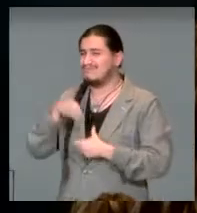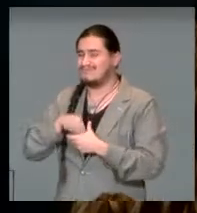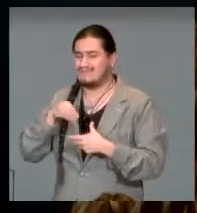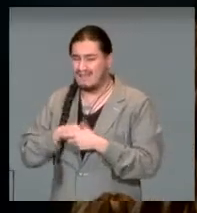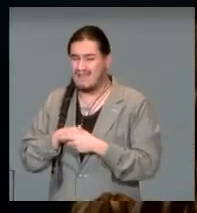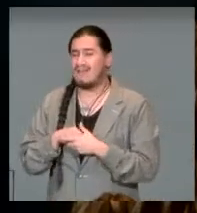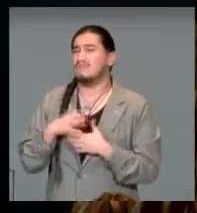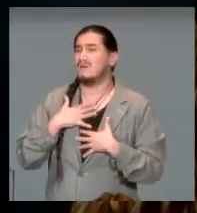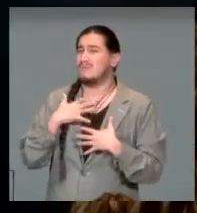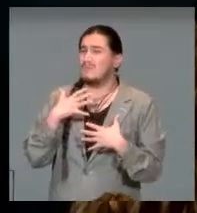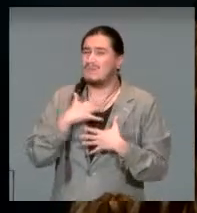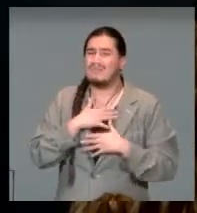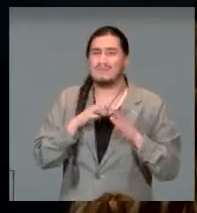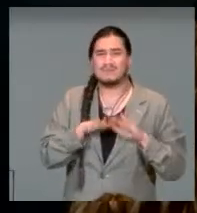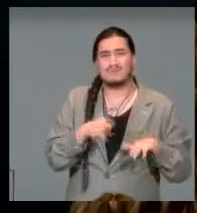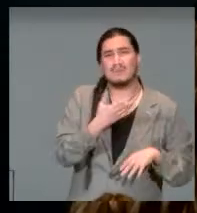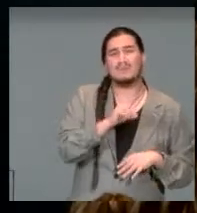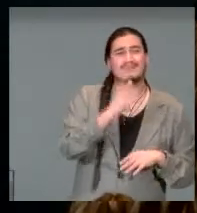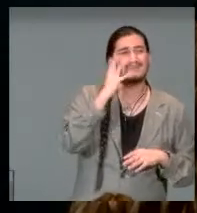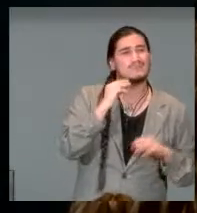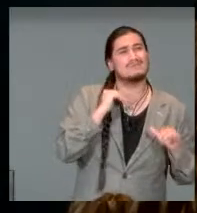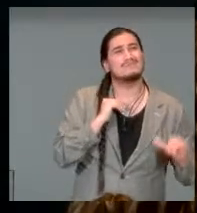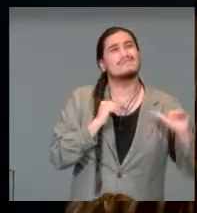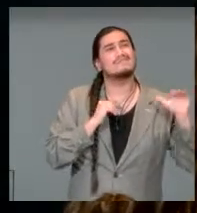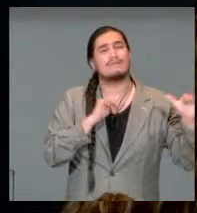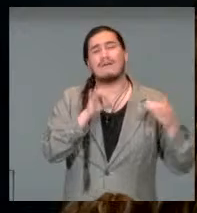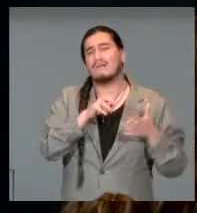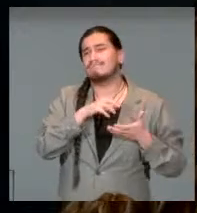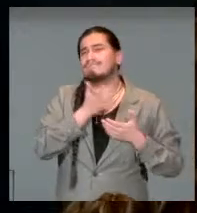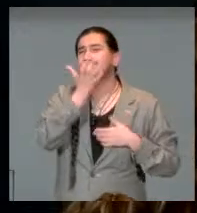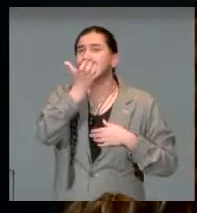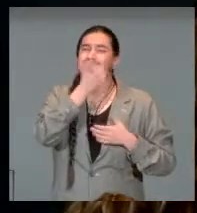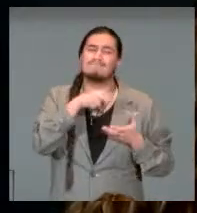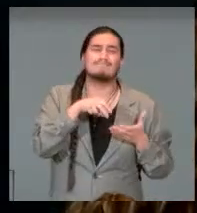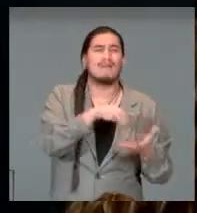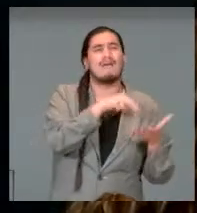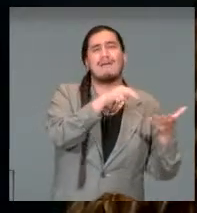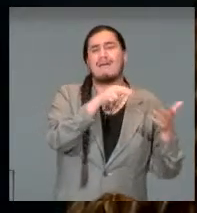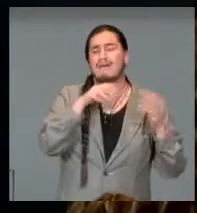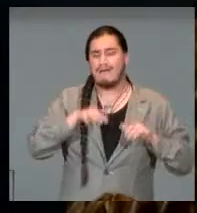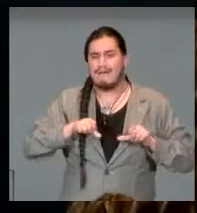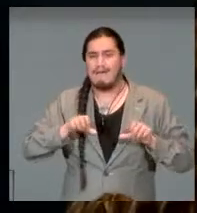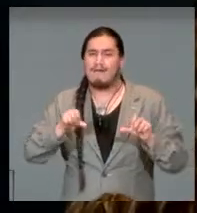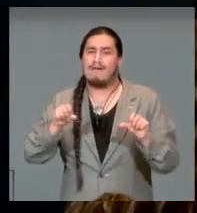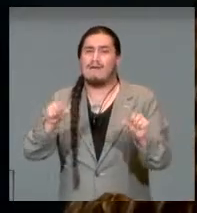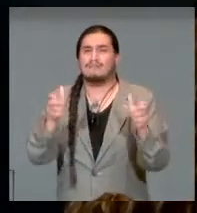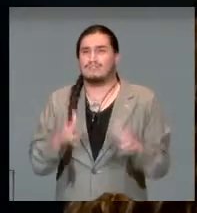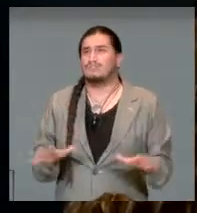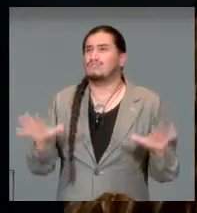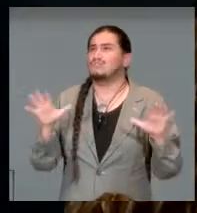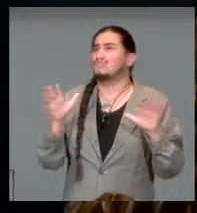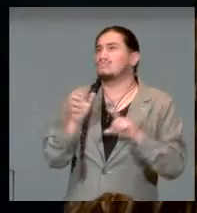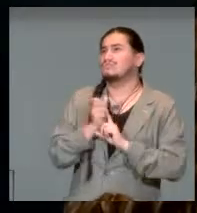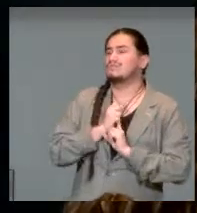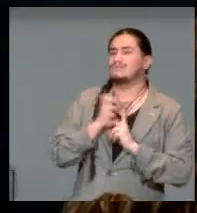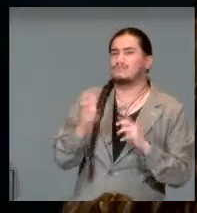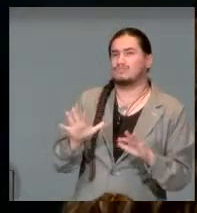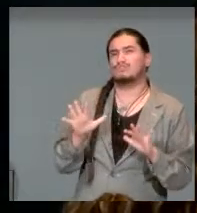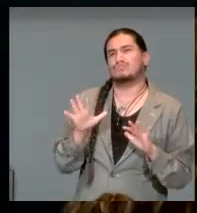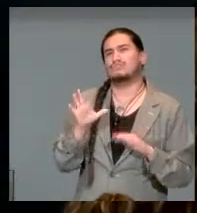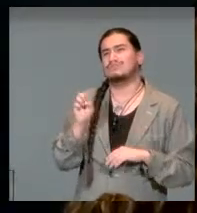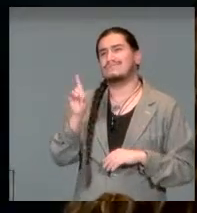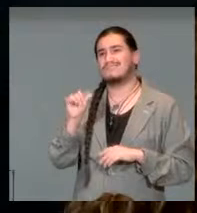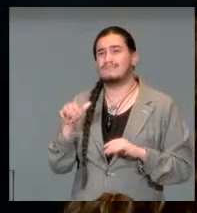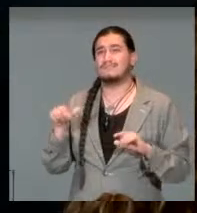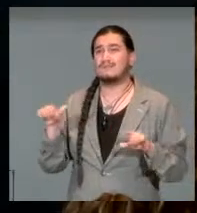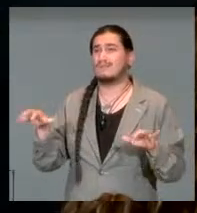is my childhood running in a grassy meadow, then dancing on colonized pimento seeds, but I will